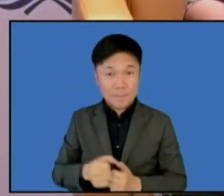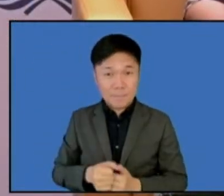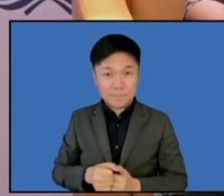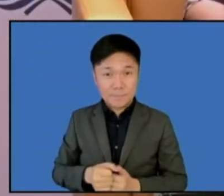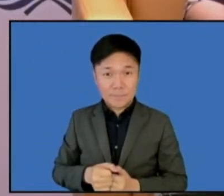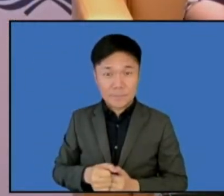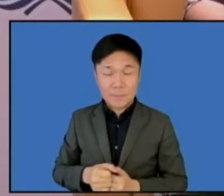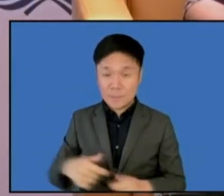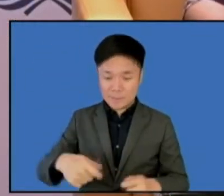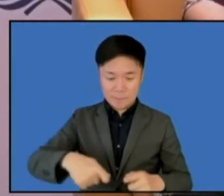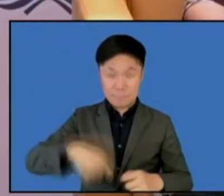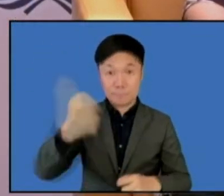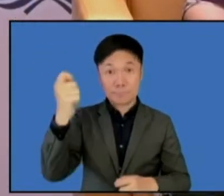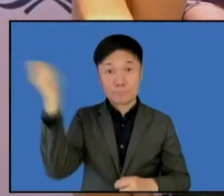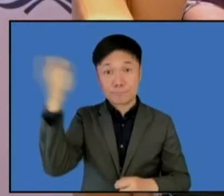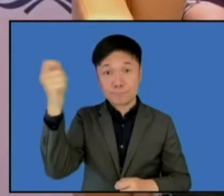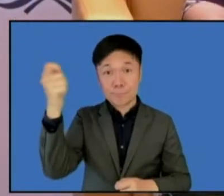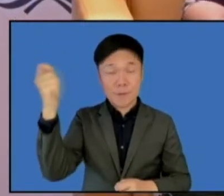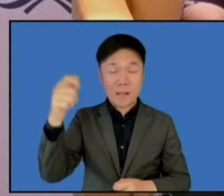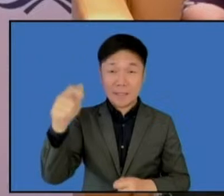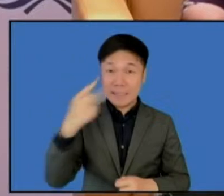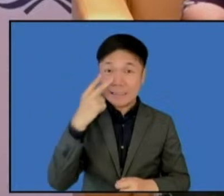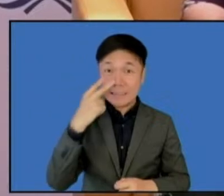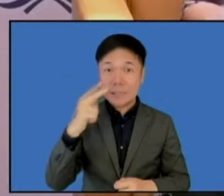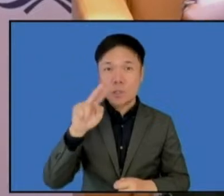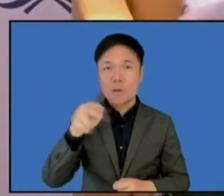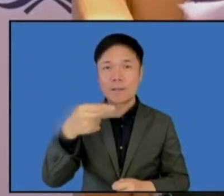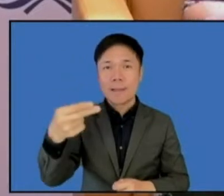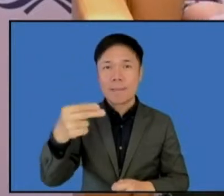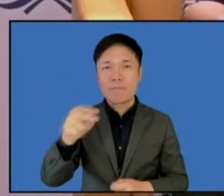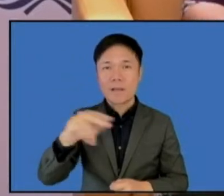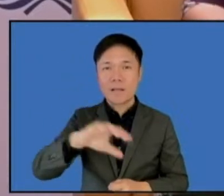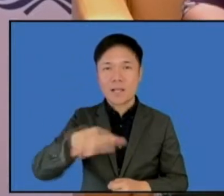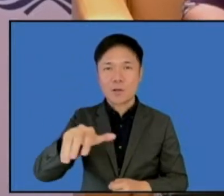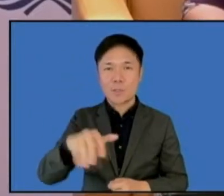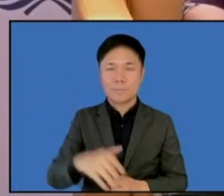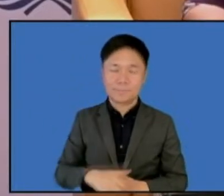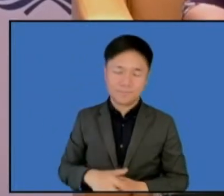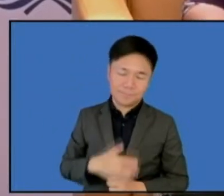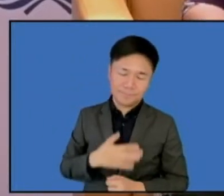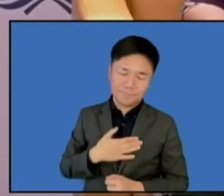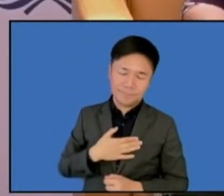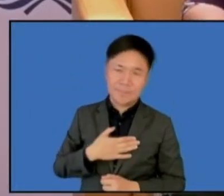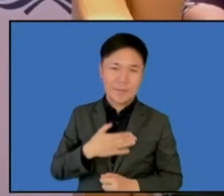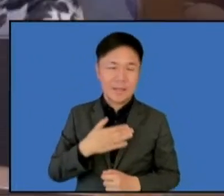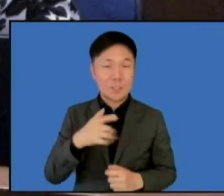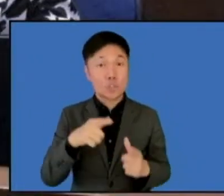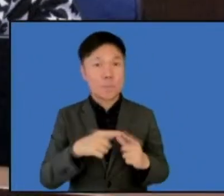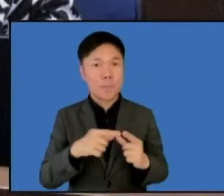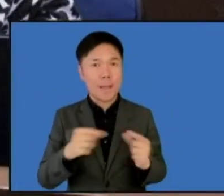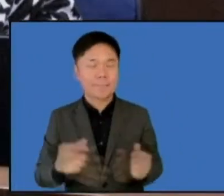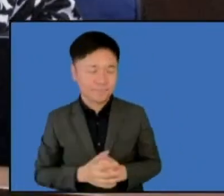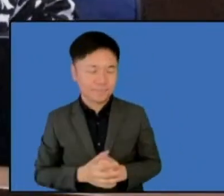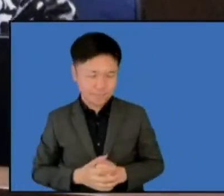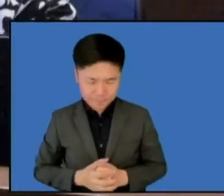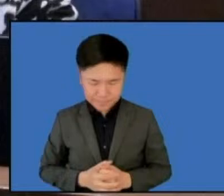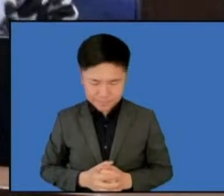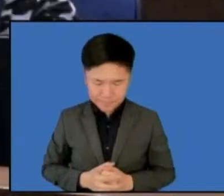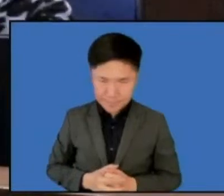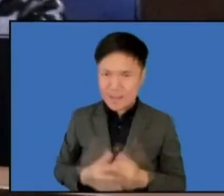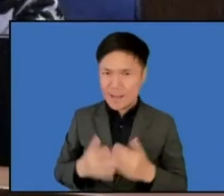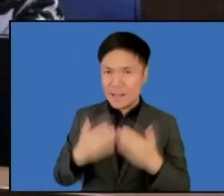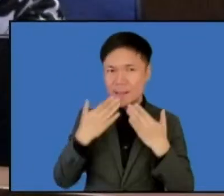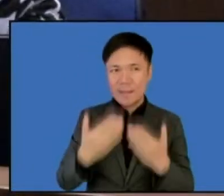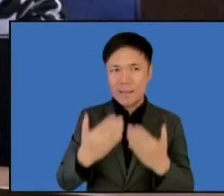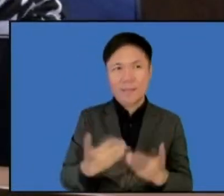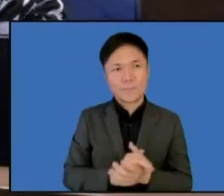participation sign if you can. Over to Japan, please. Thank you very much, Chair, for giving me the floor. And then I really appreciate